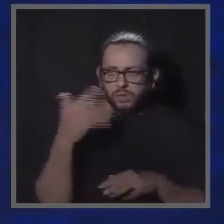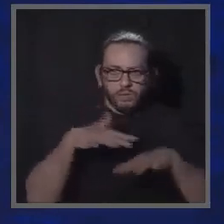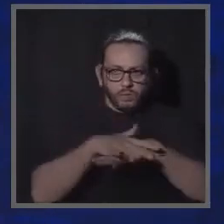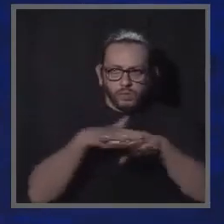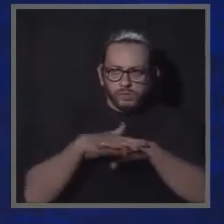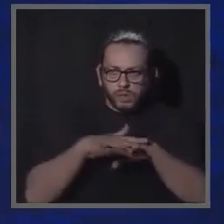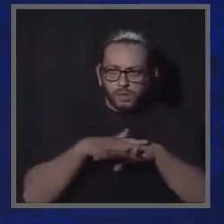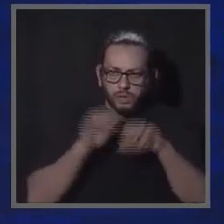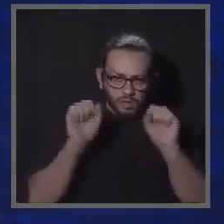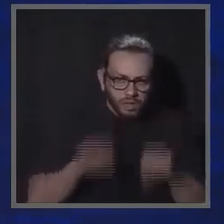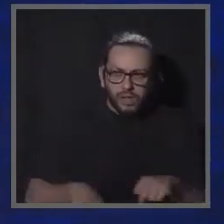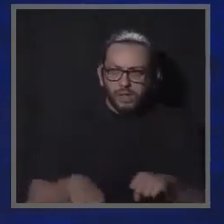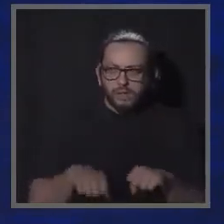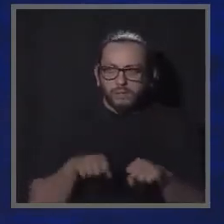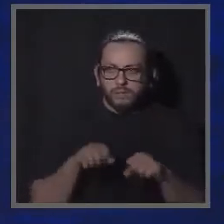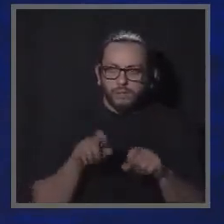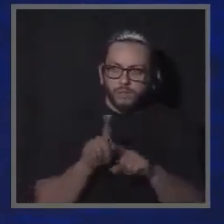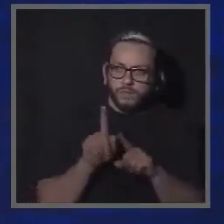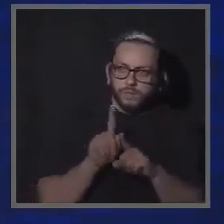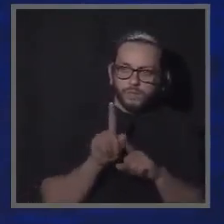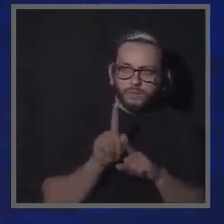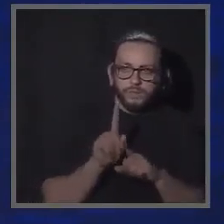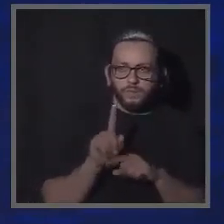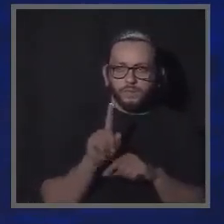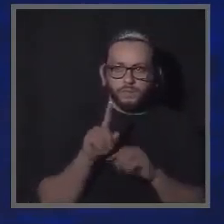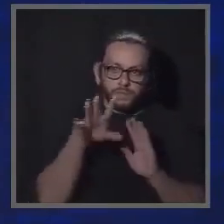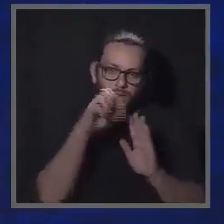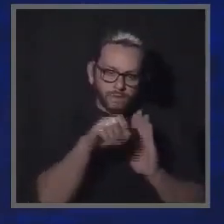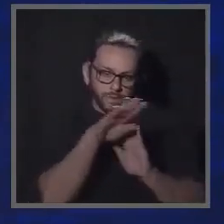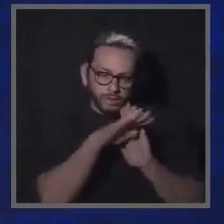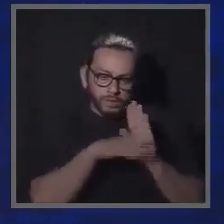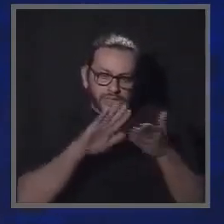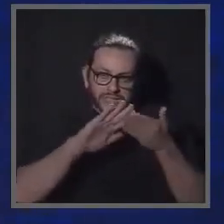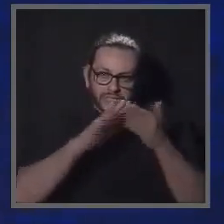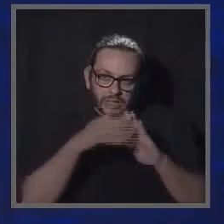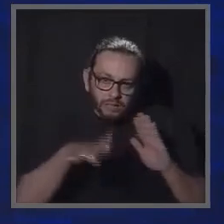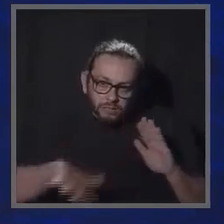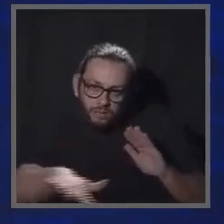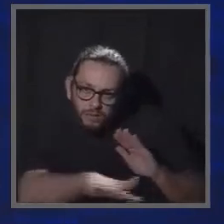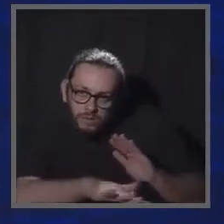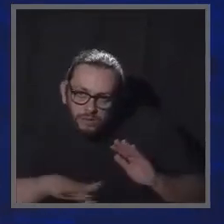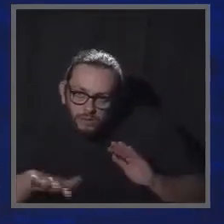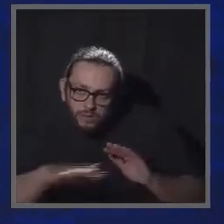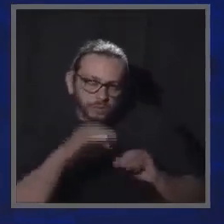as networks that will define cultural programming based with the